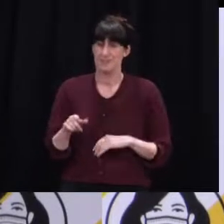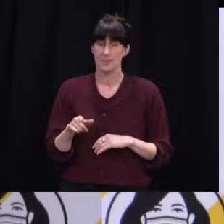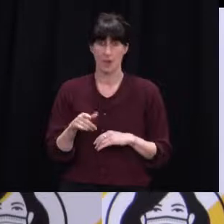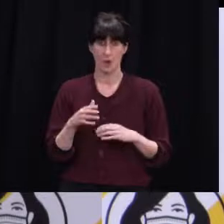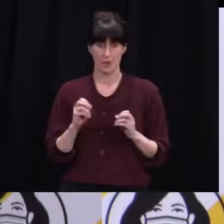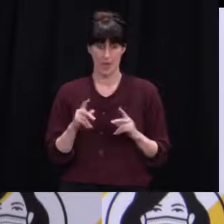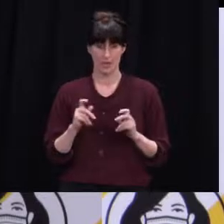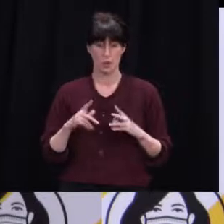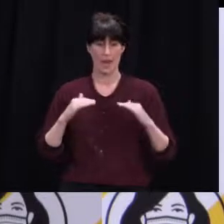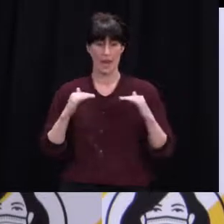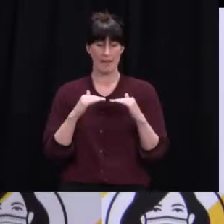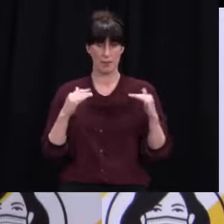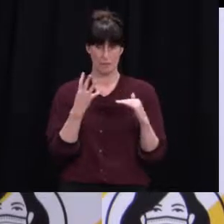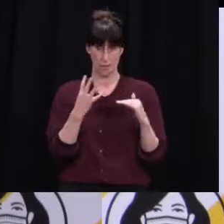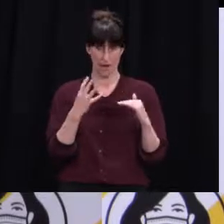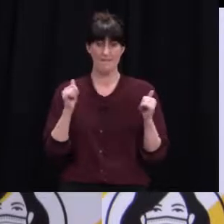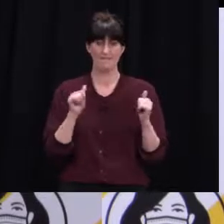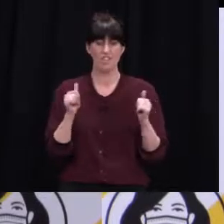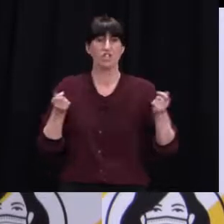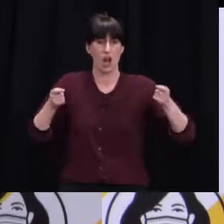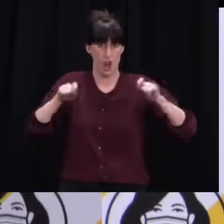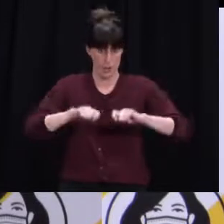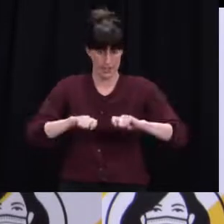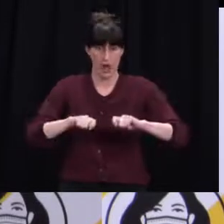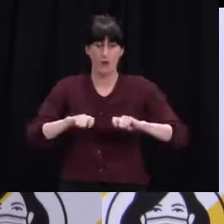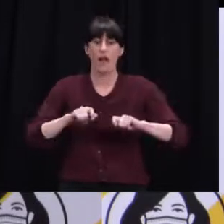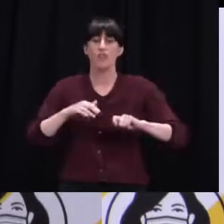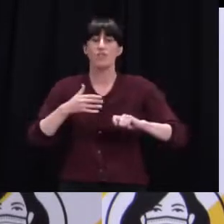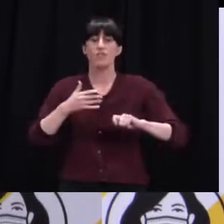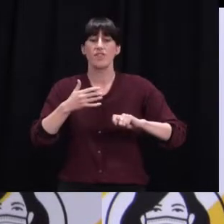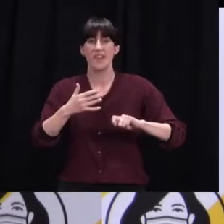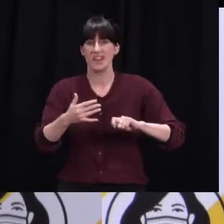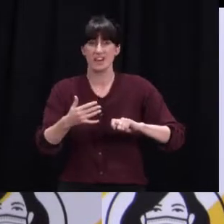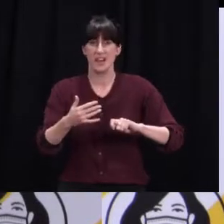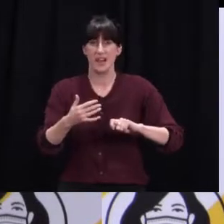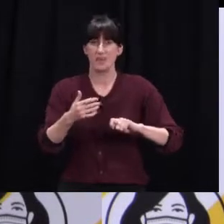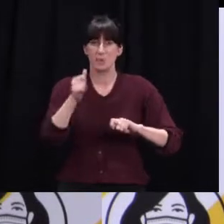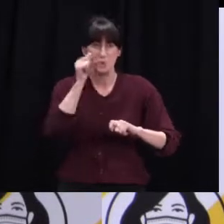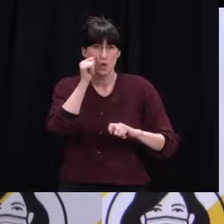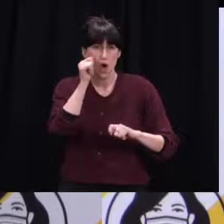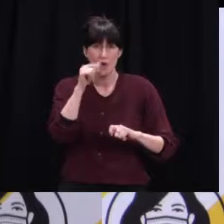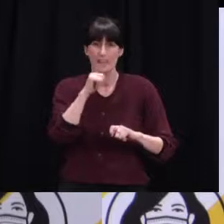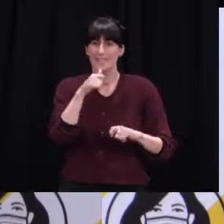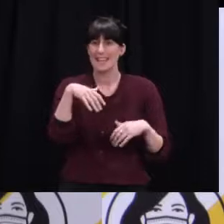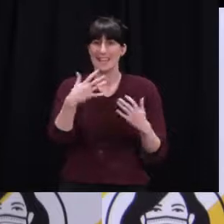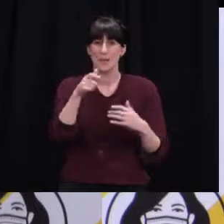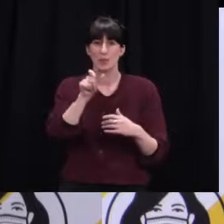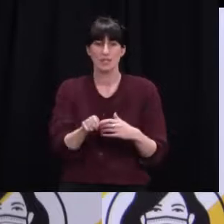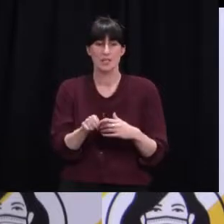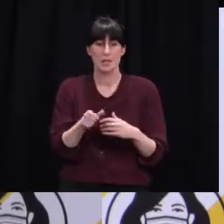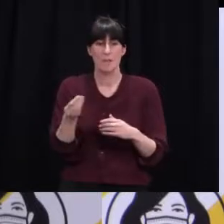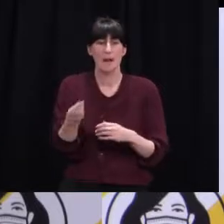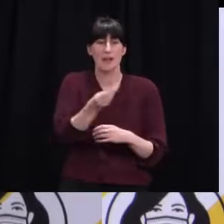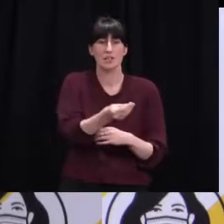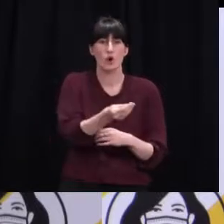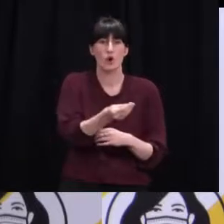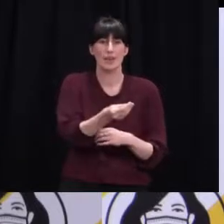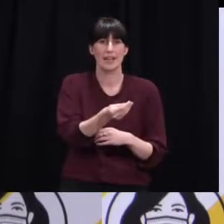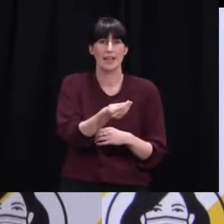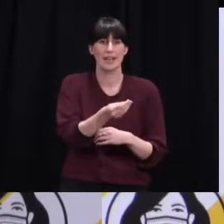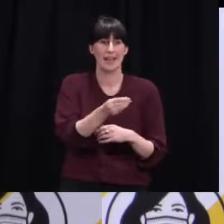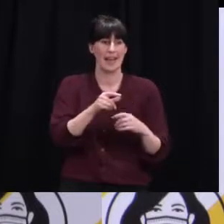household? Sorry, run that. But So post level 4, yes, infected, but not inside a household, which we don't kind of